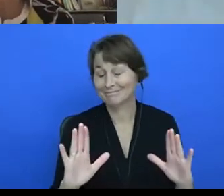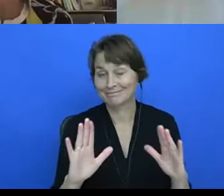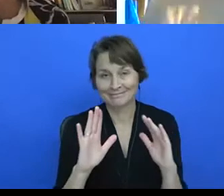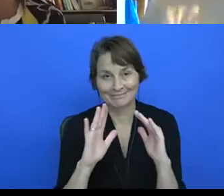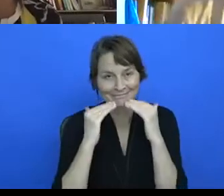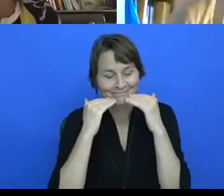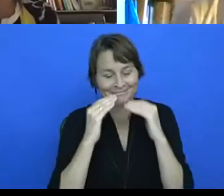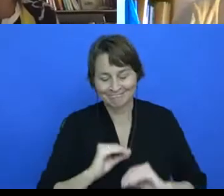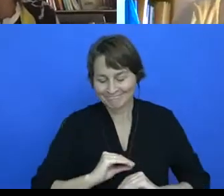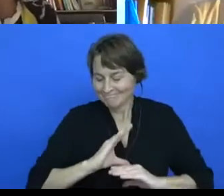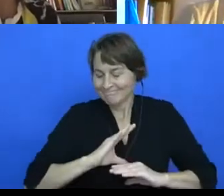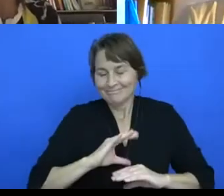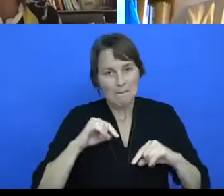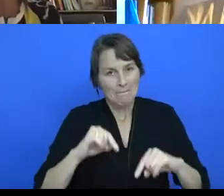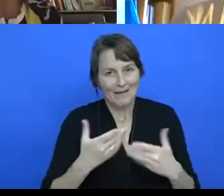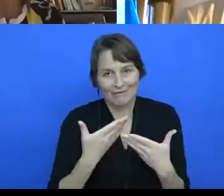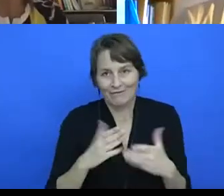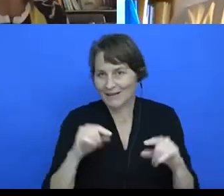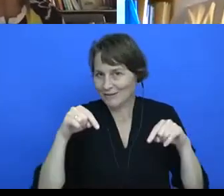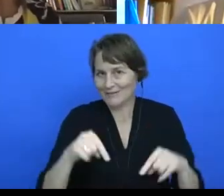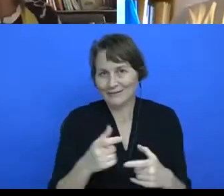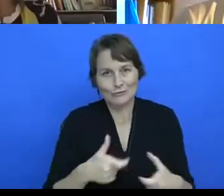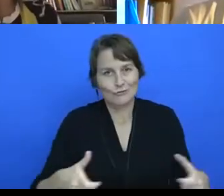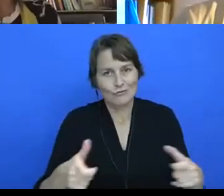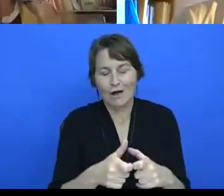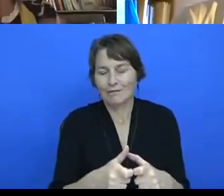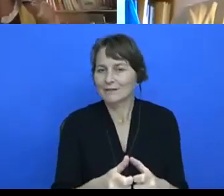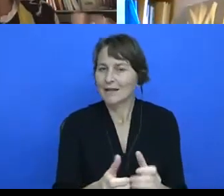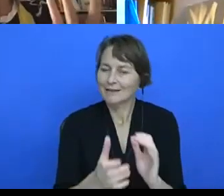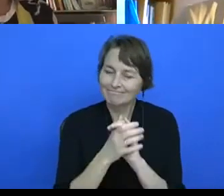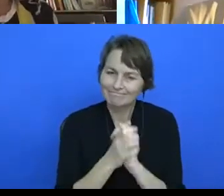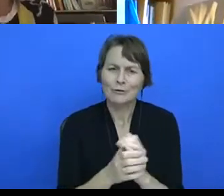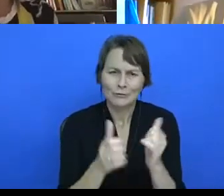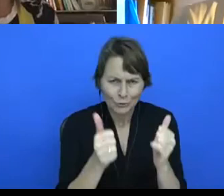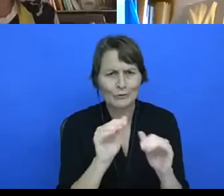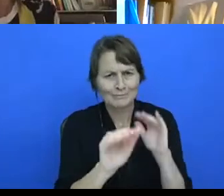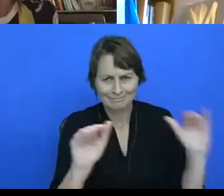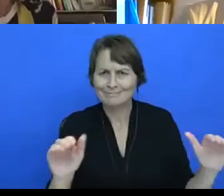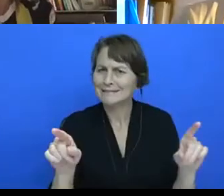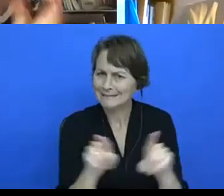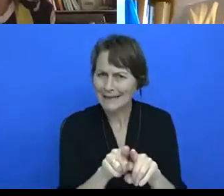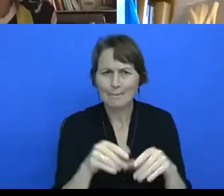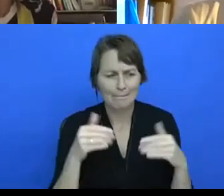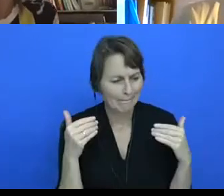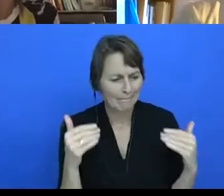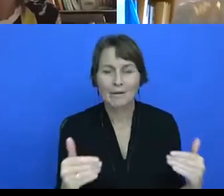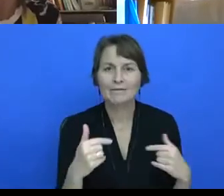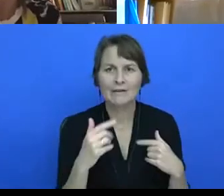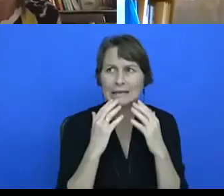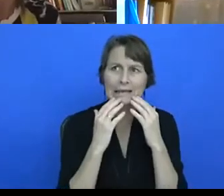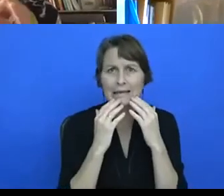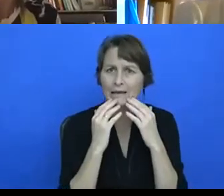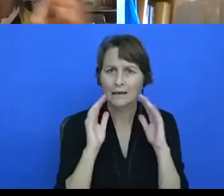just highly recommend to you, just go for it. And don't put yourself under pressure, despite the fact that we talked about